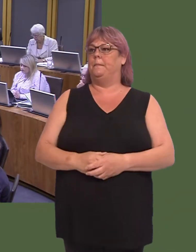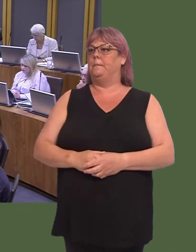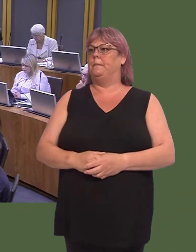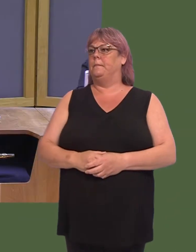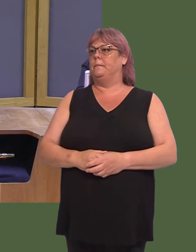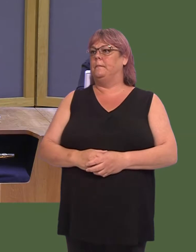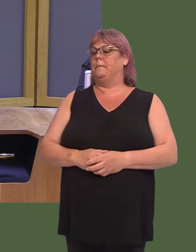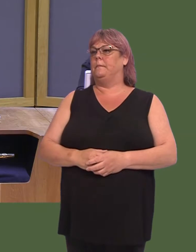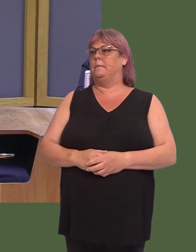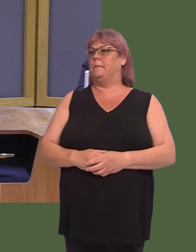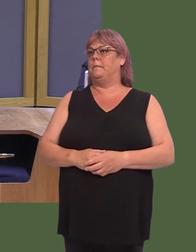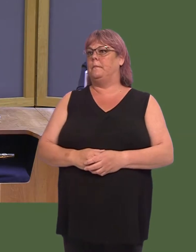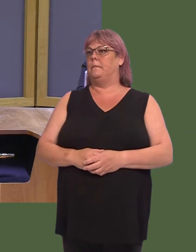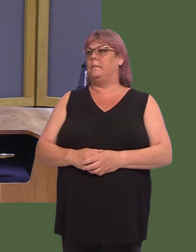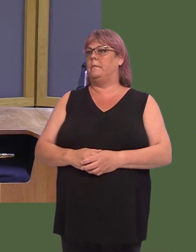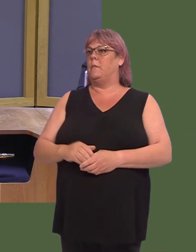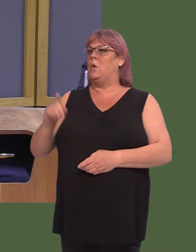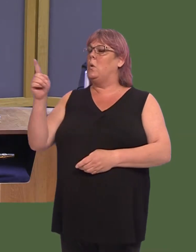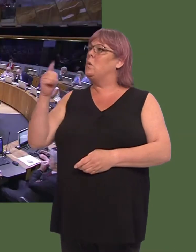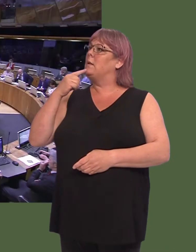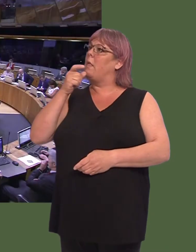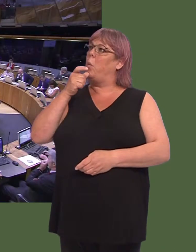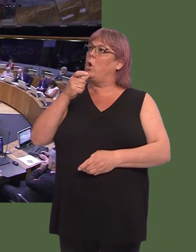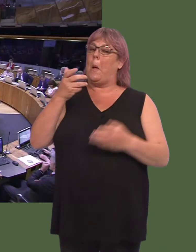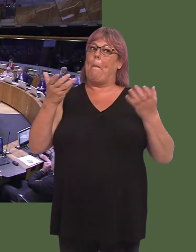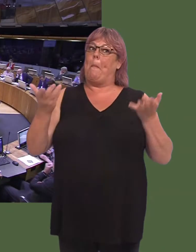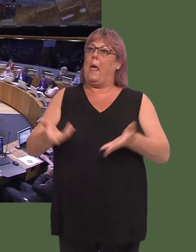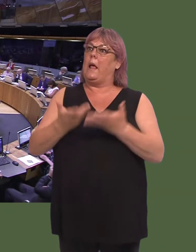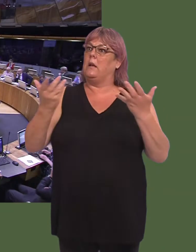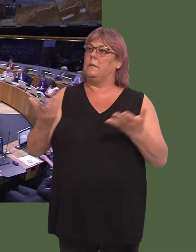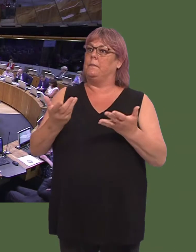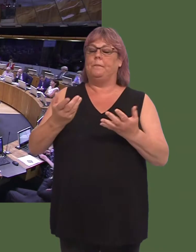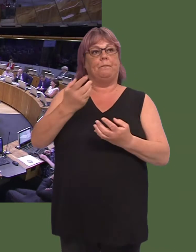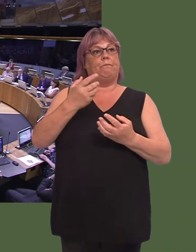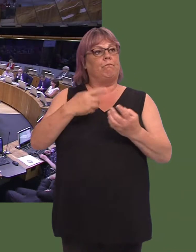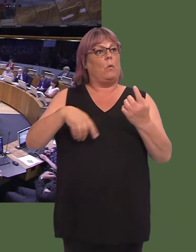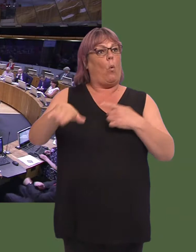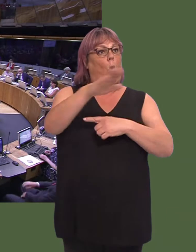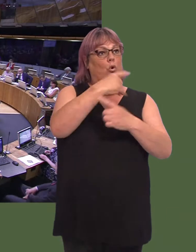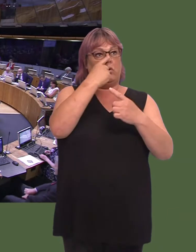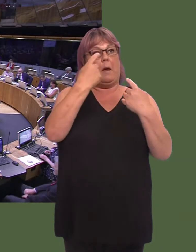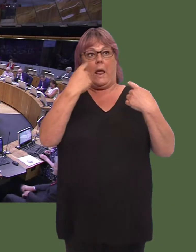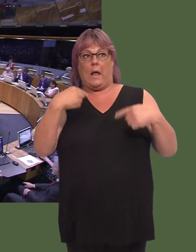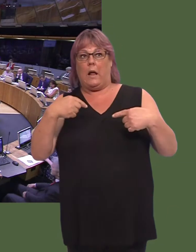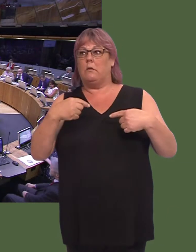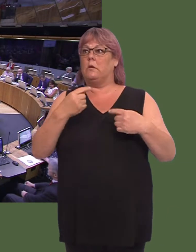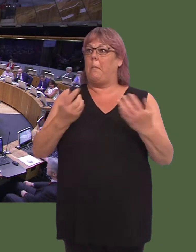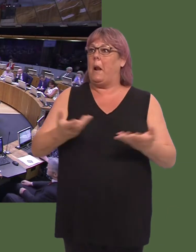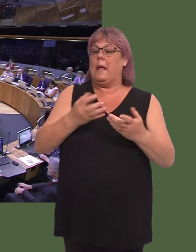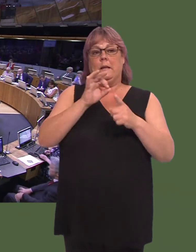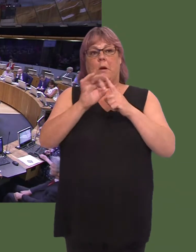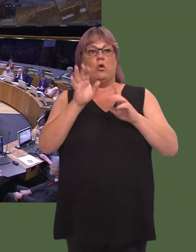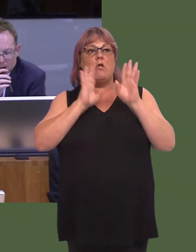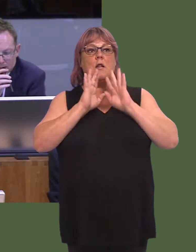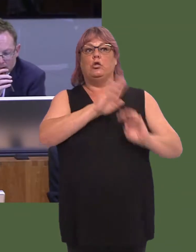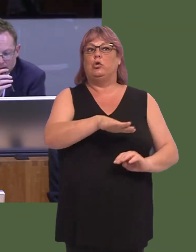Angela Burns. Thank you, Presiding Officer. But of course, you hit on the word play, and you said that everybody should have access to be able to